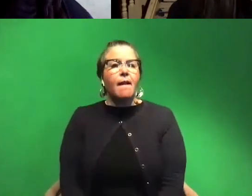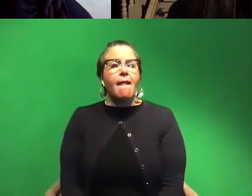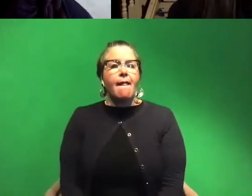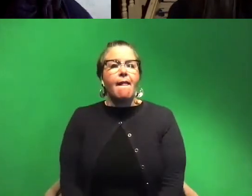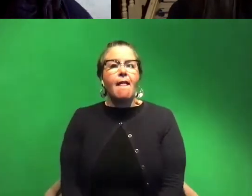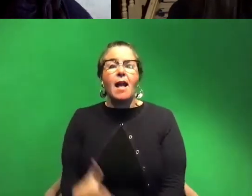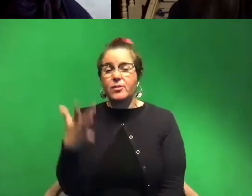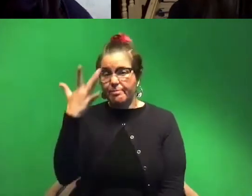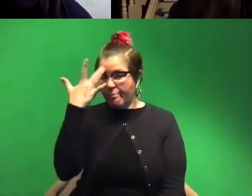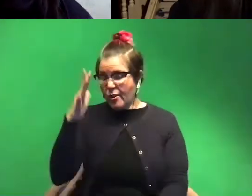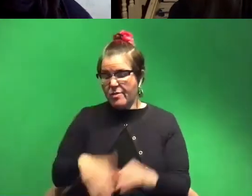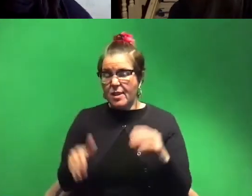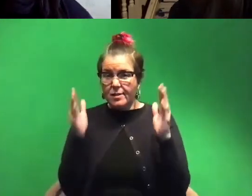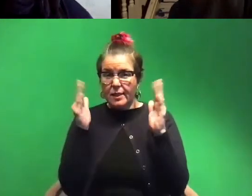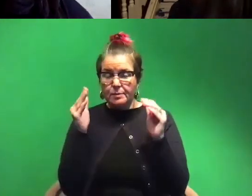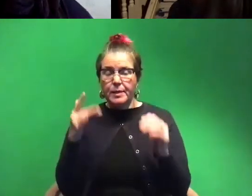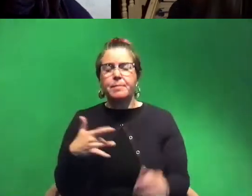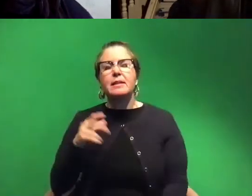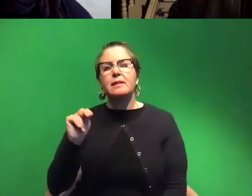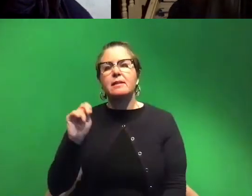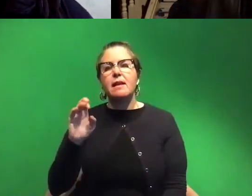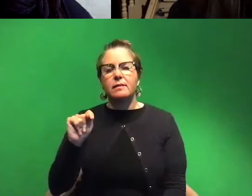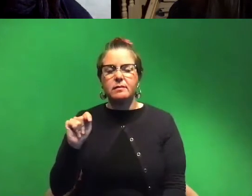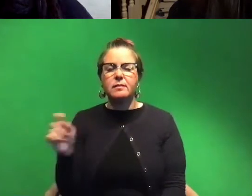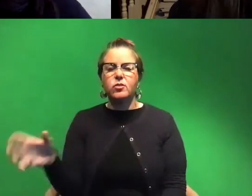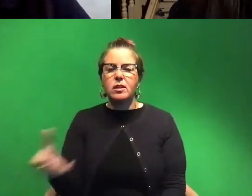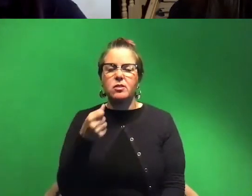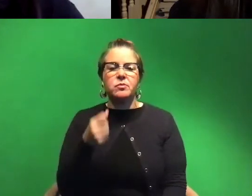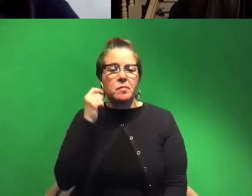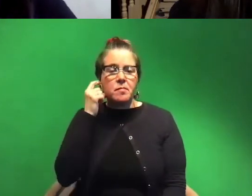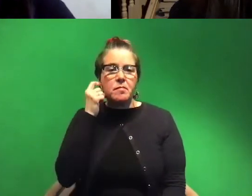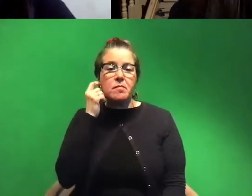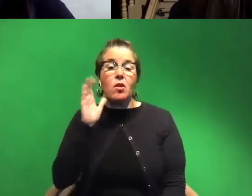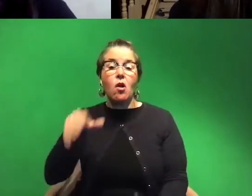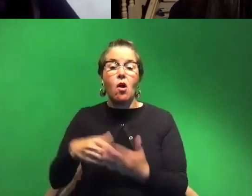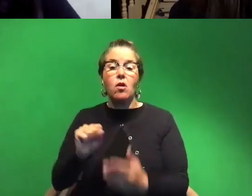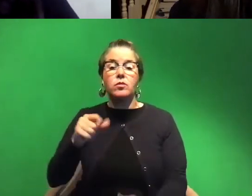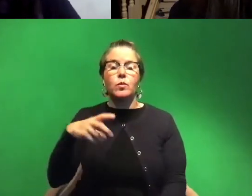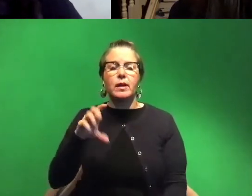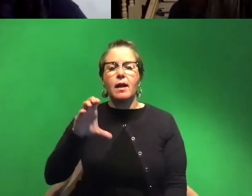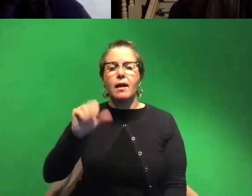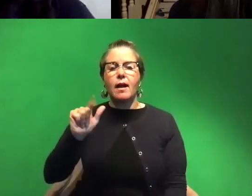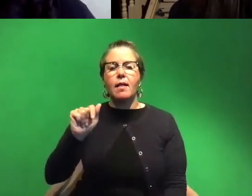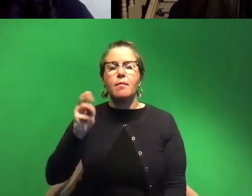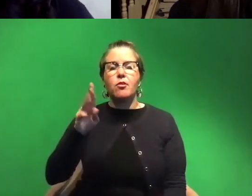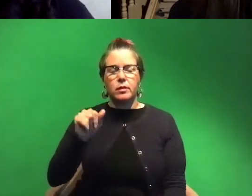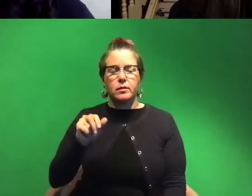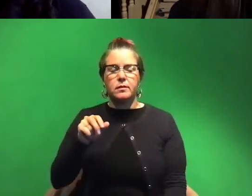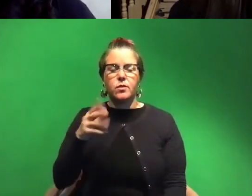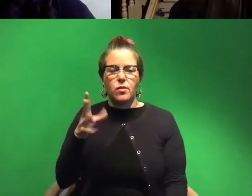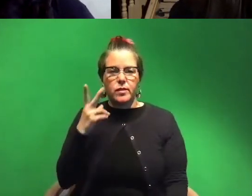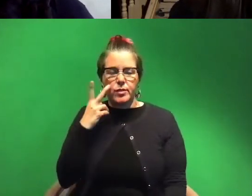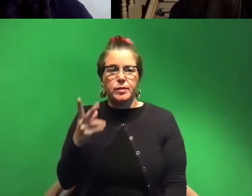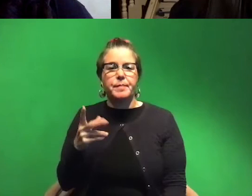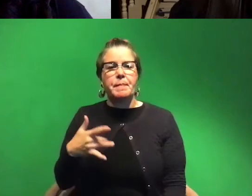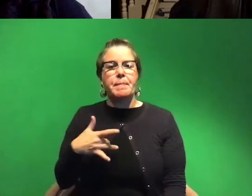than you think. Usually nets though. So when they're, all the squid, the calamari and stuff you see, they have, they usually